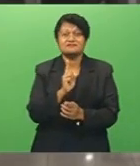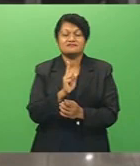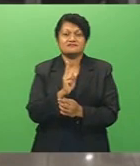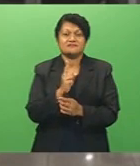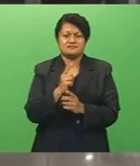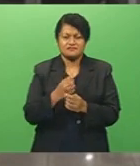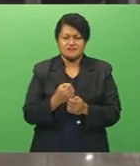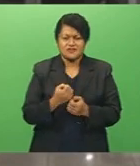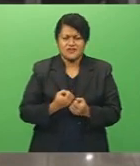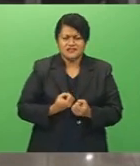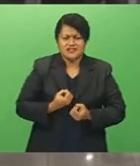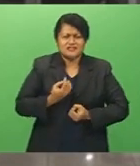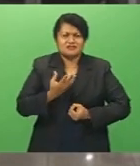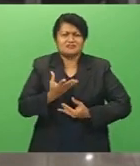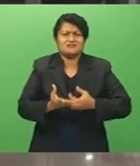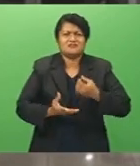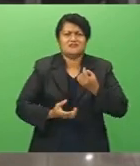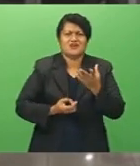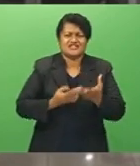expressing,